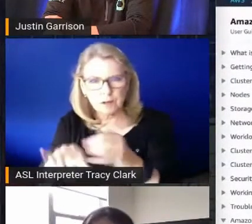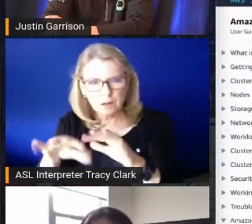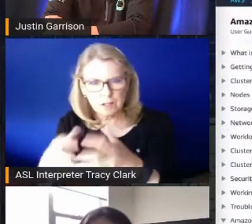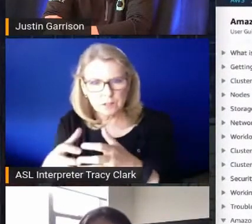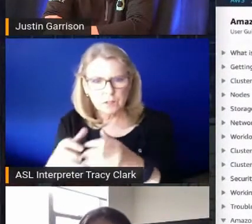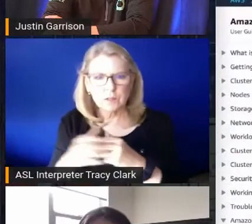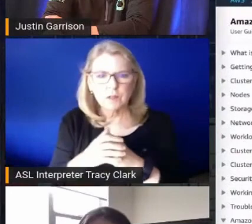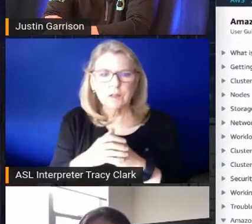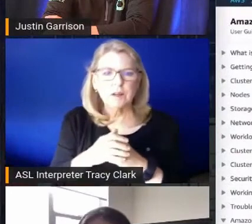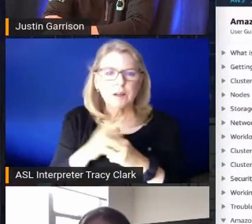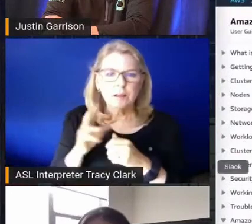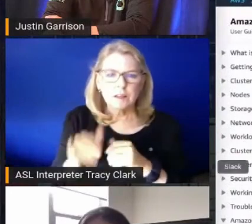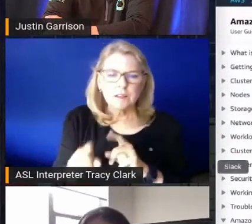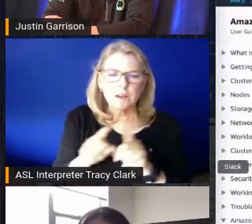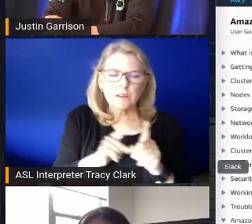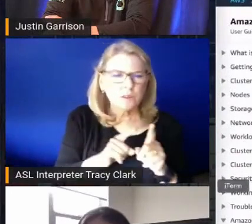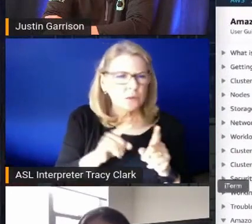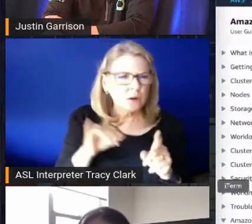IAM Authenticator works today.